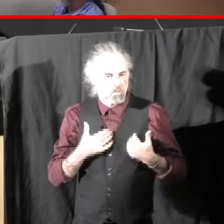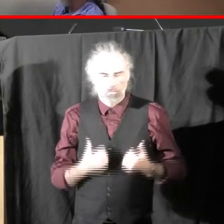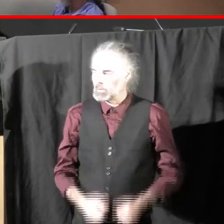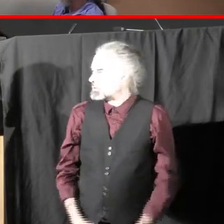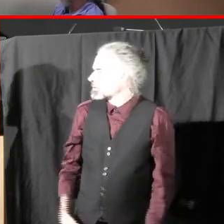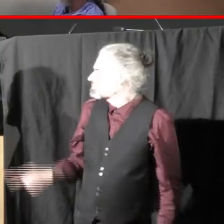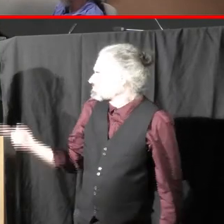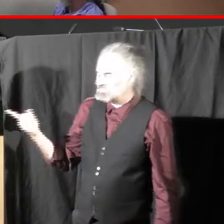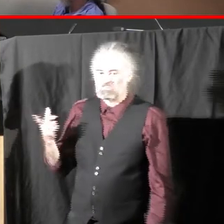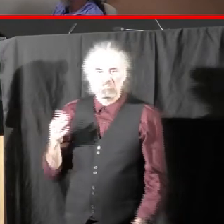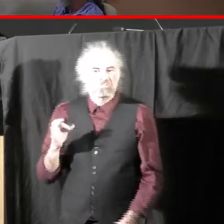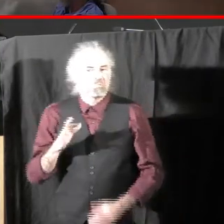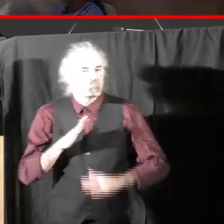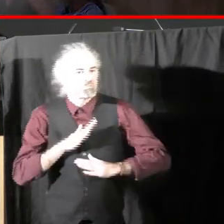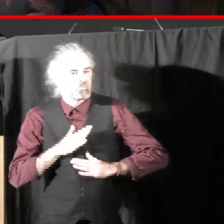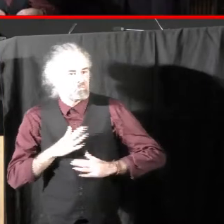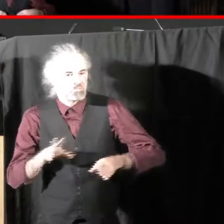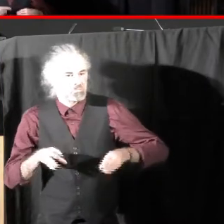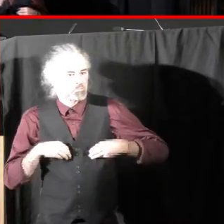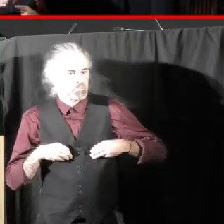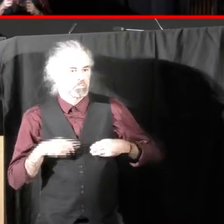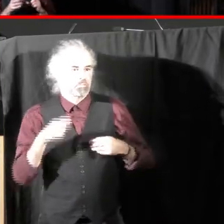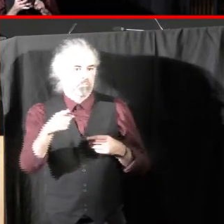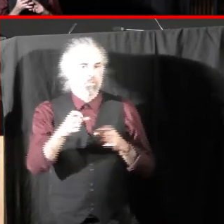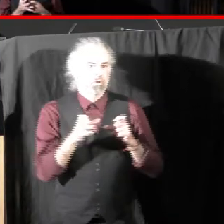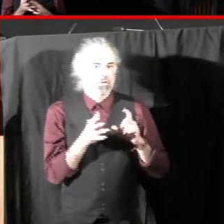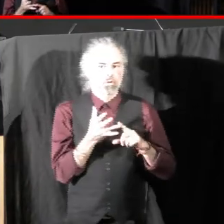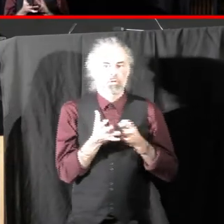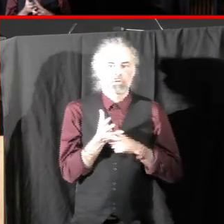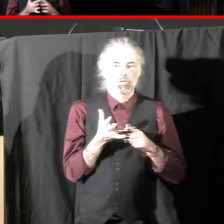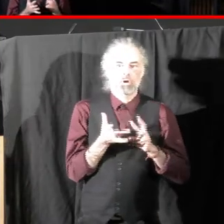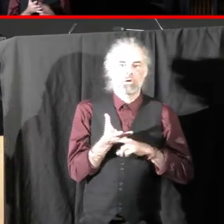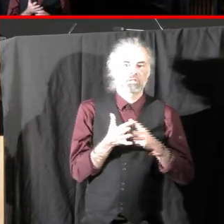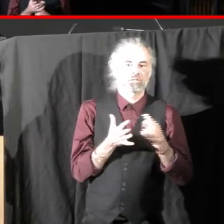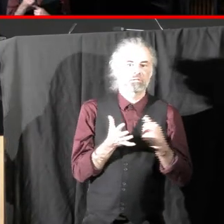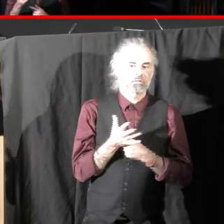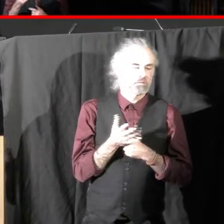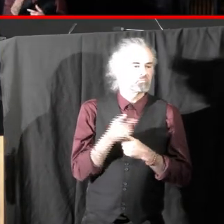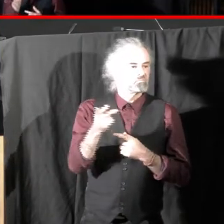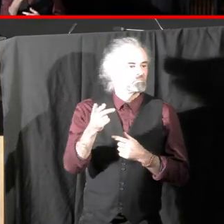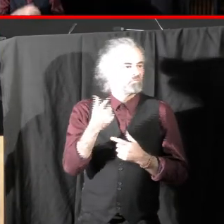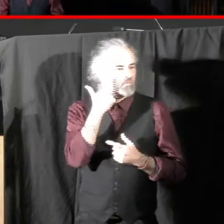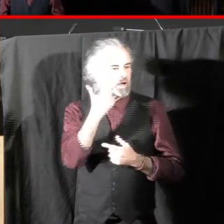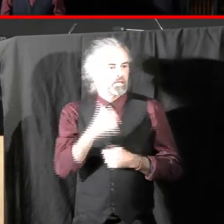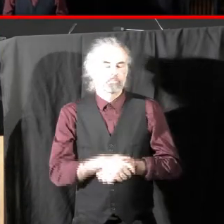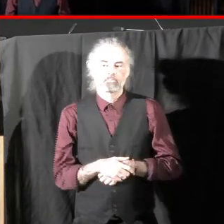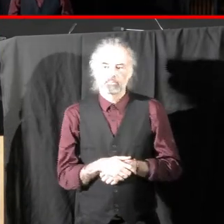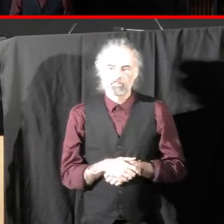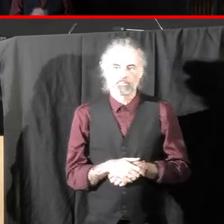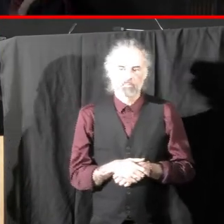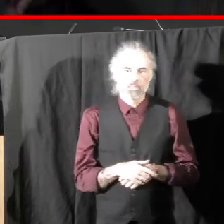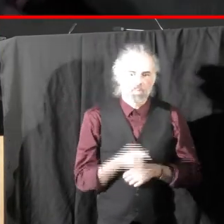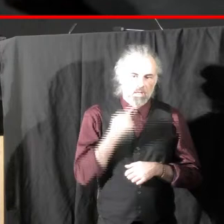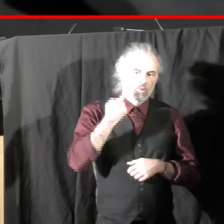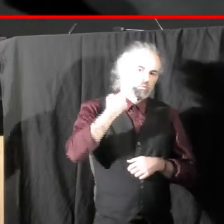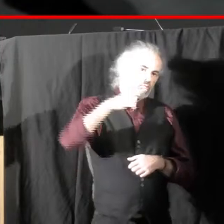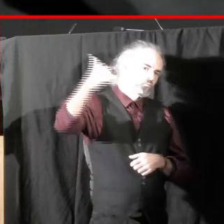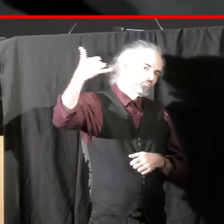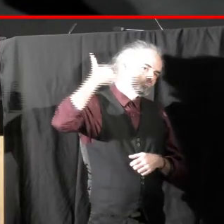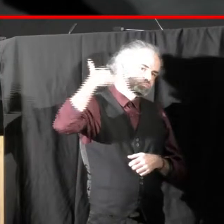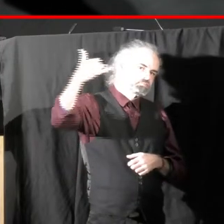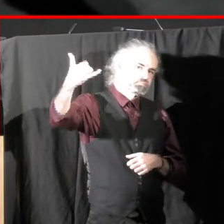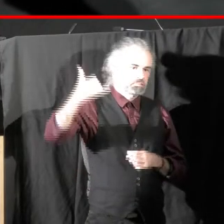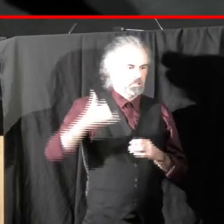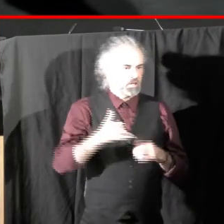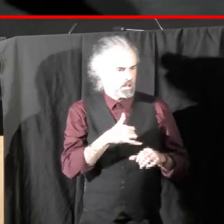were satisfied with the town coroner's findings. I mean, they would call in medical professionals.